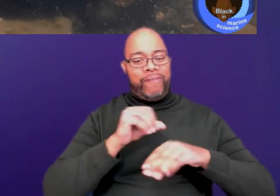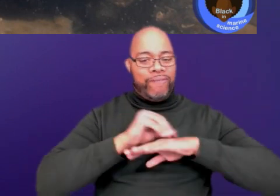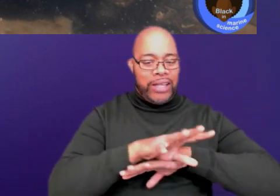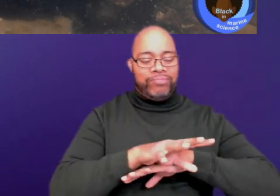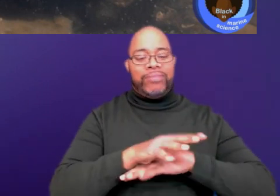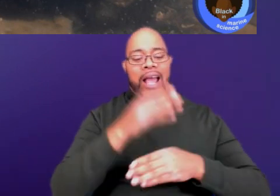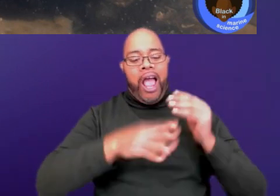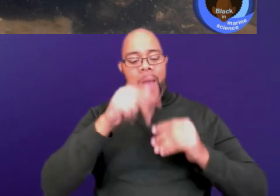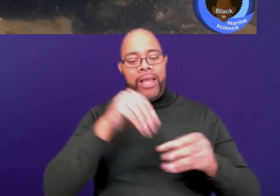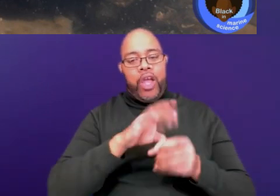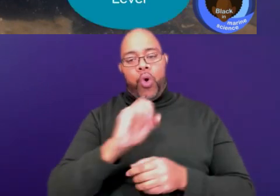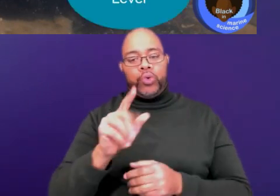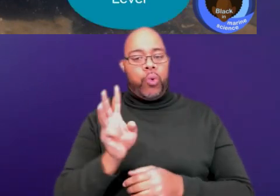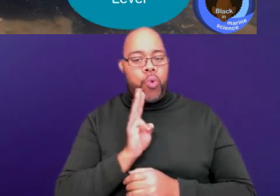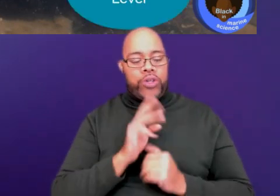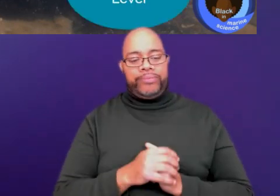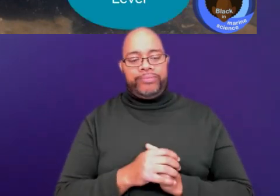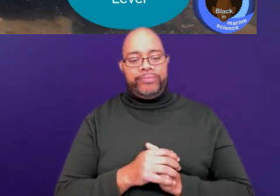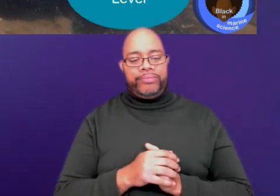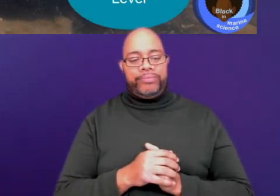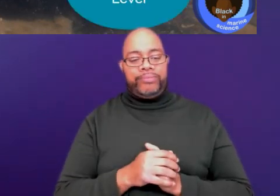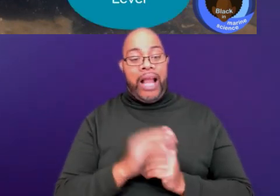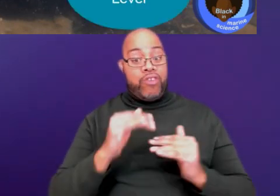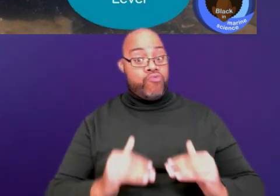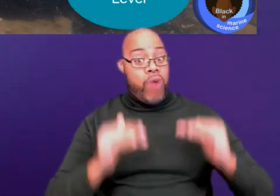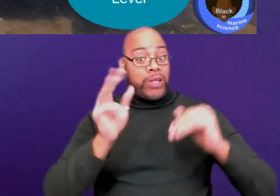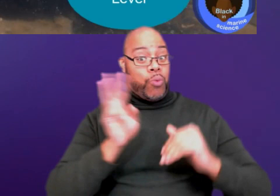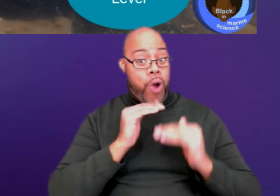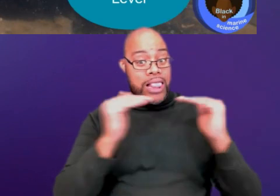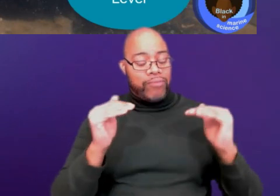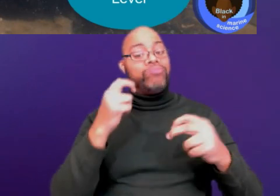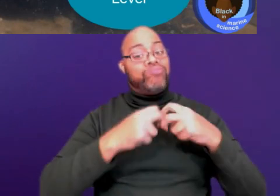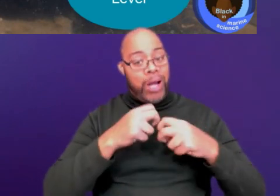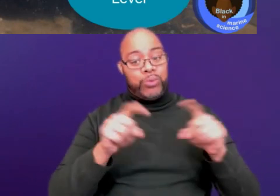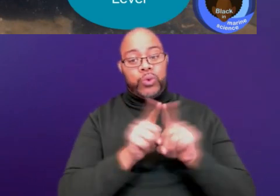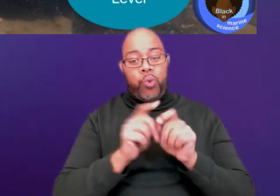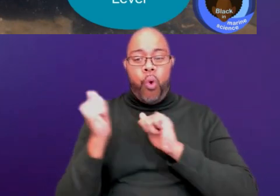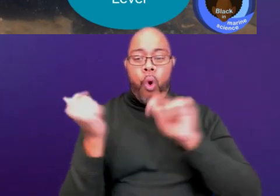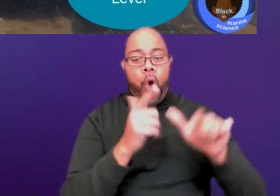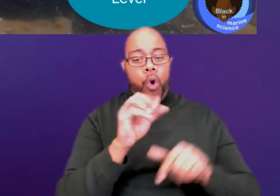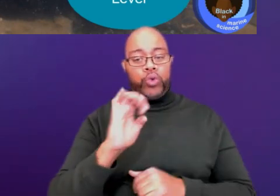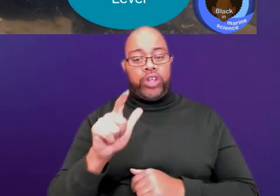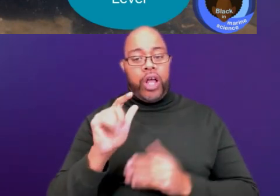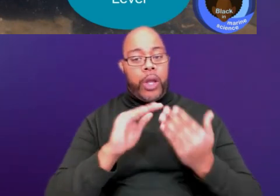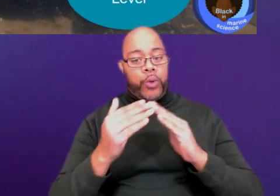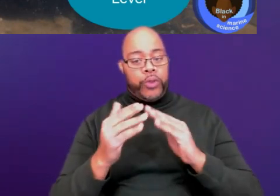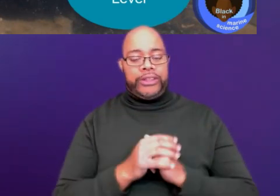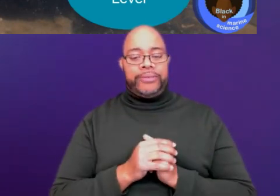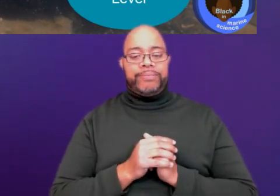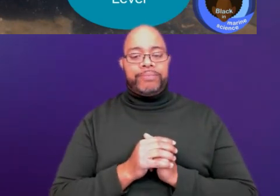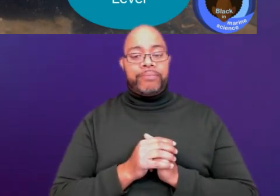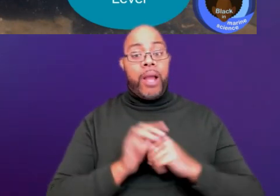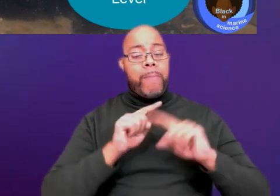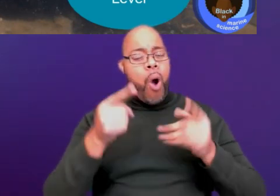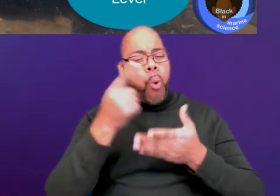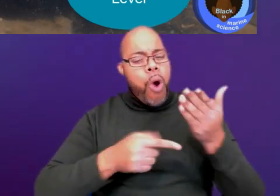eventually end up in coastal waters. And rising sea levels is a problem in all coastal communities. But what